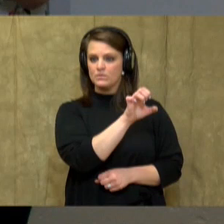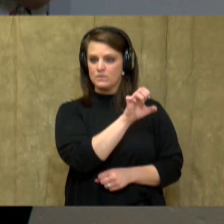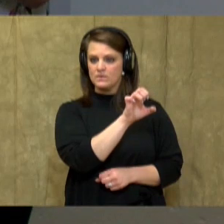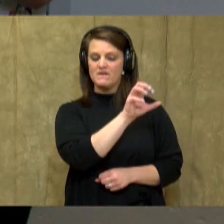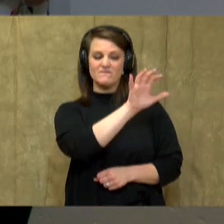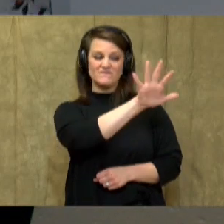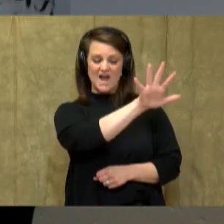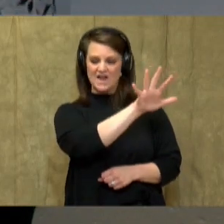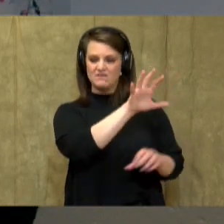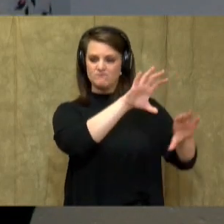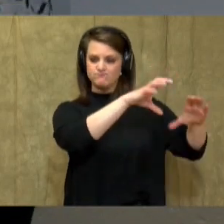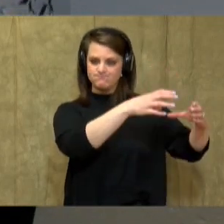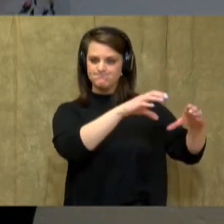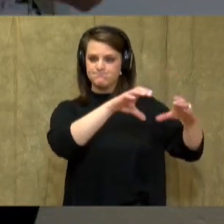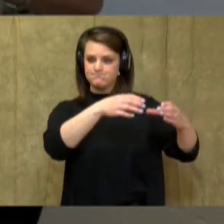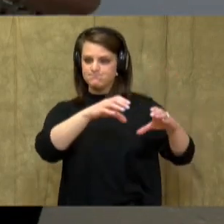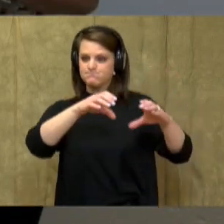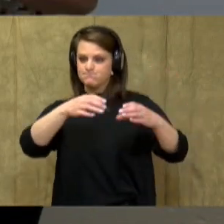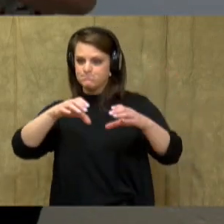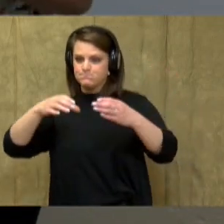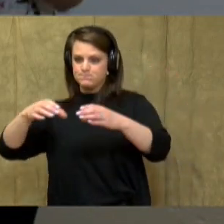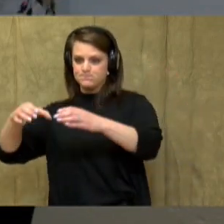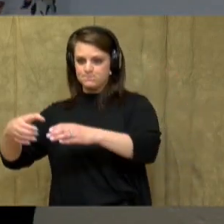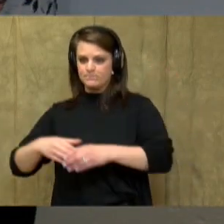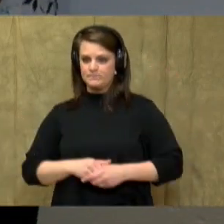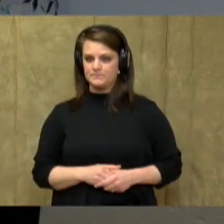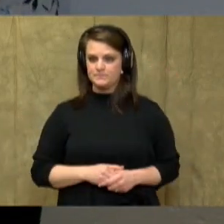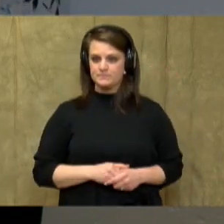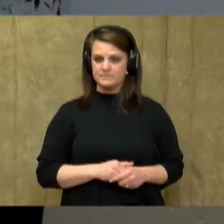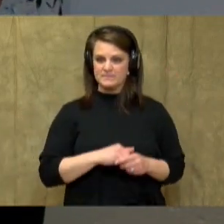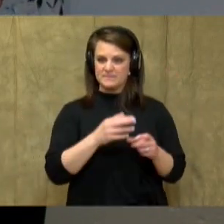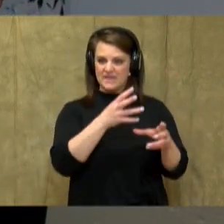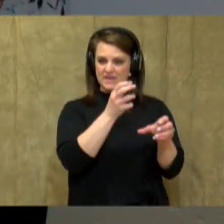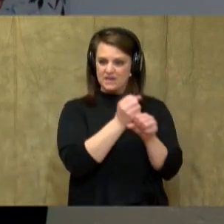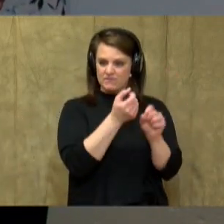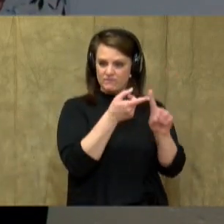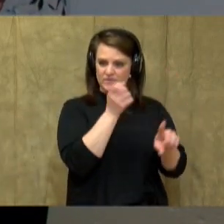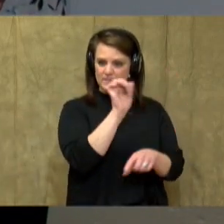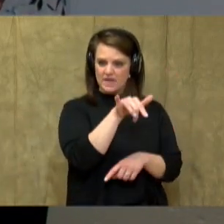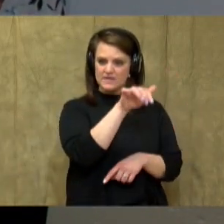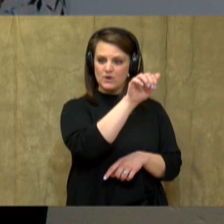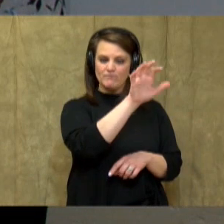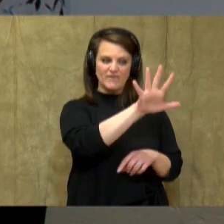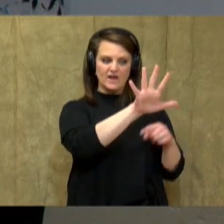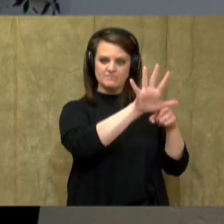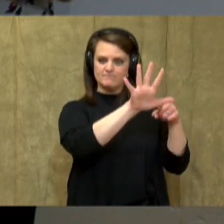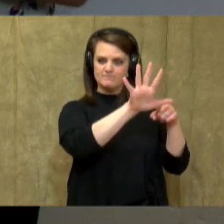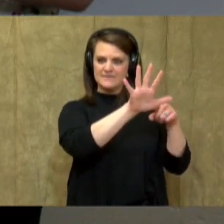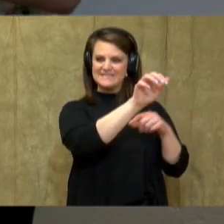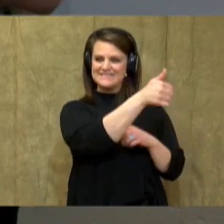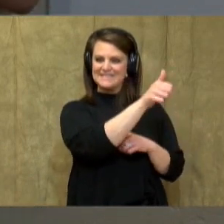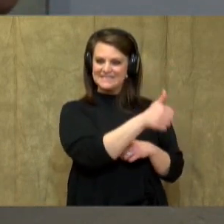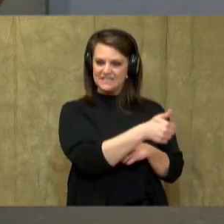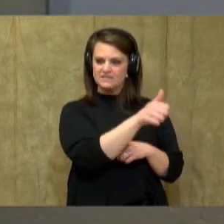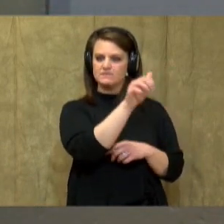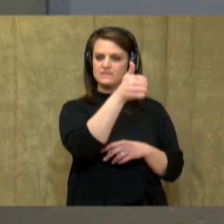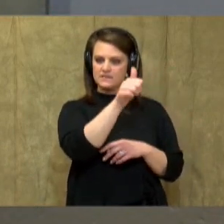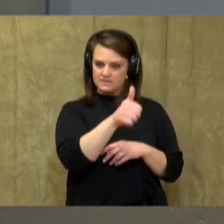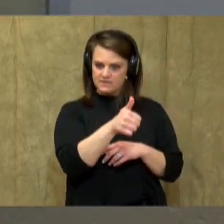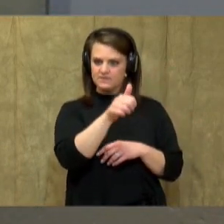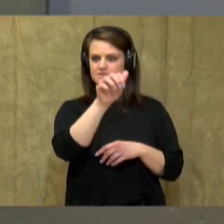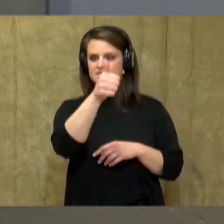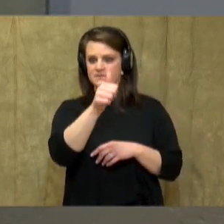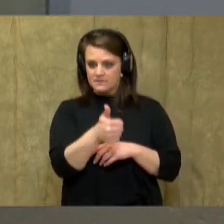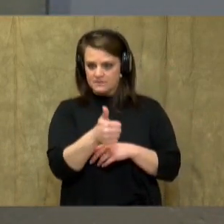5 sets of 10/10 that I can get parts from. If I take an